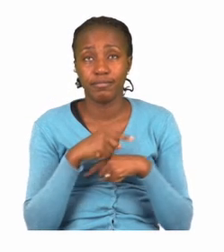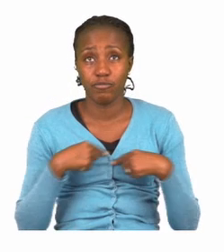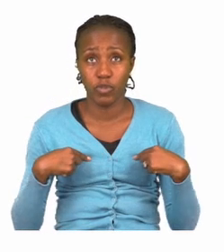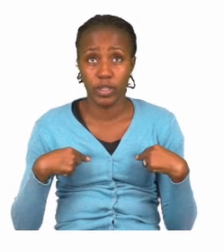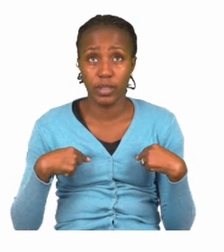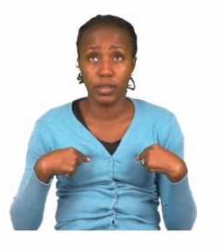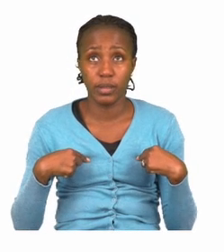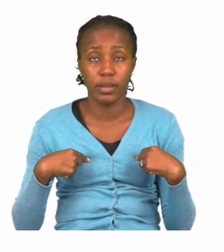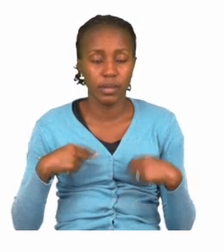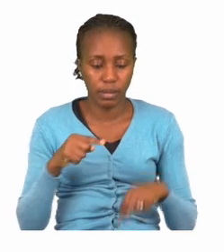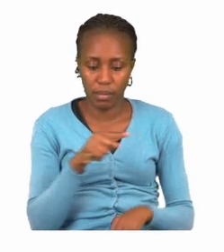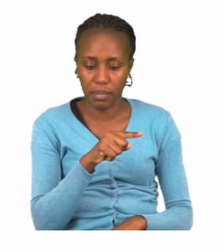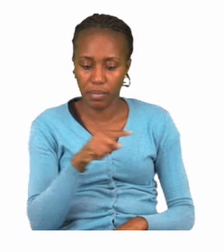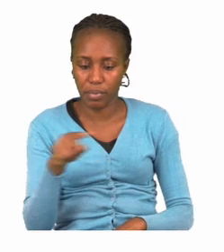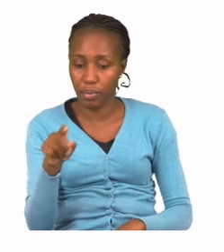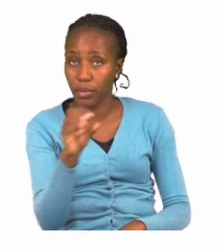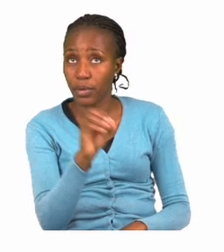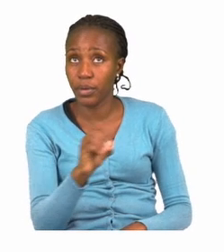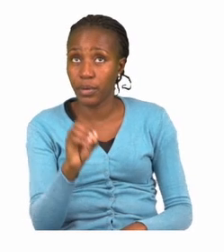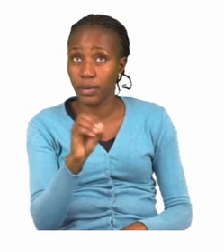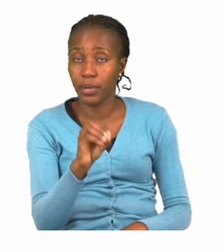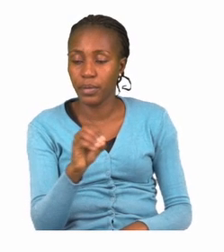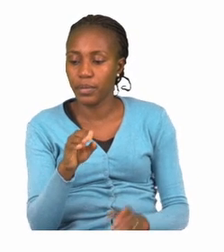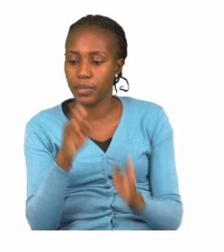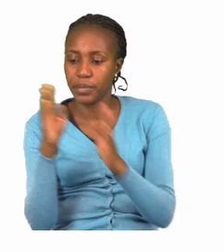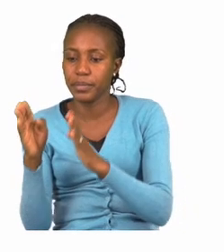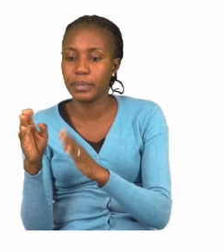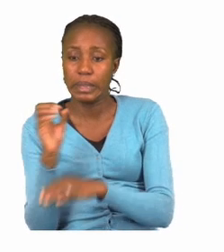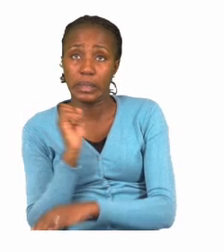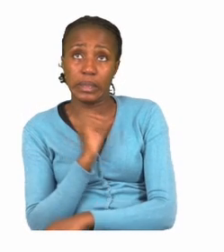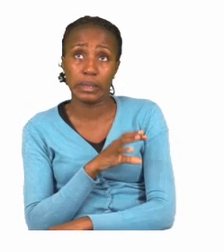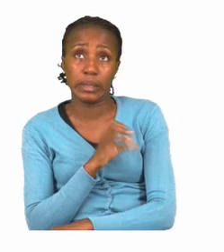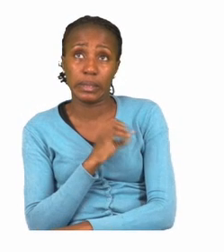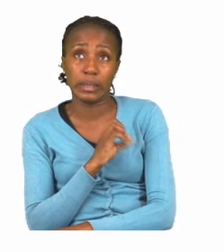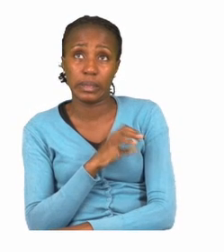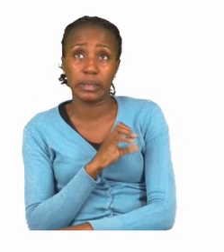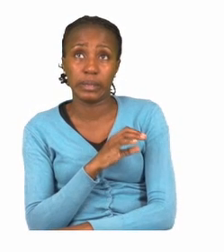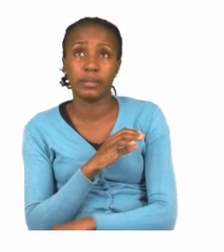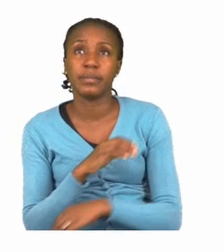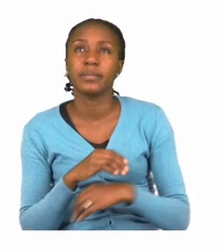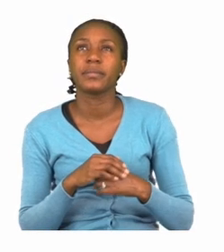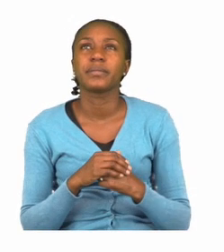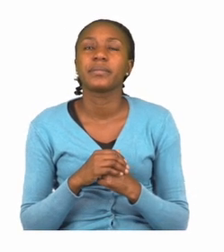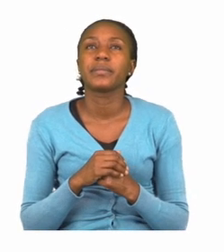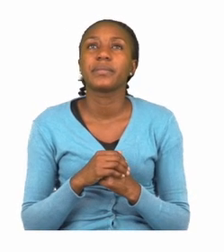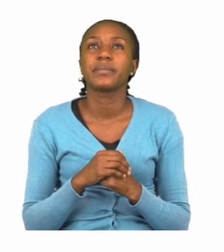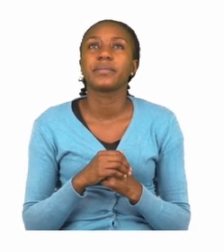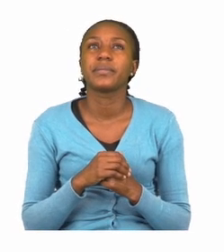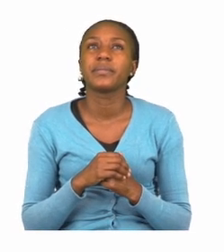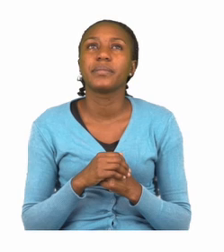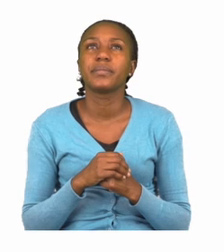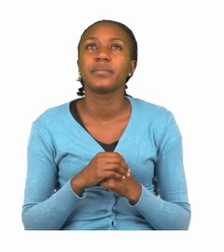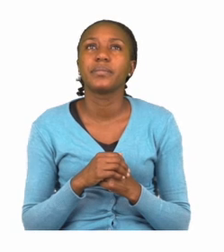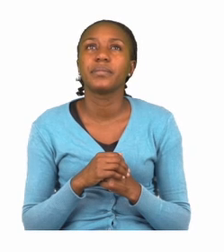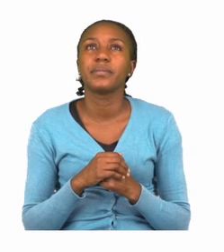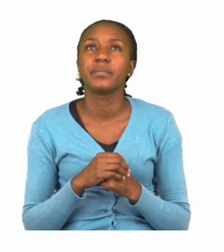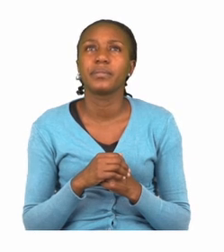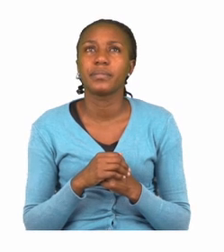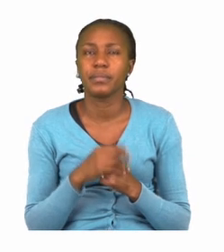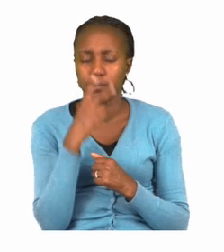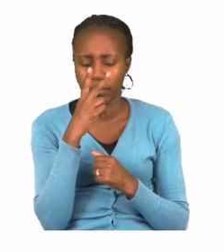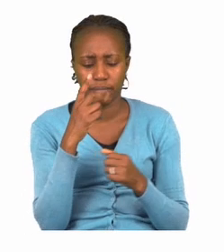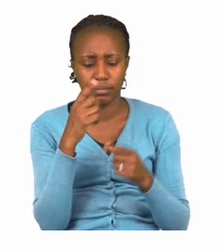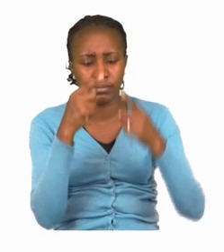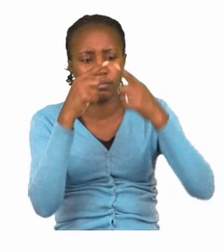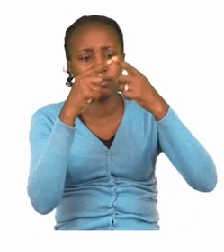we, and then there's an empty space and the last word scared. Now let's try the 3 words